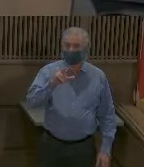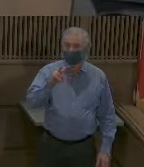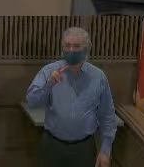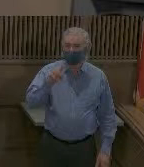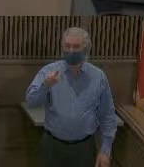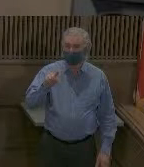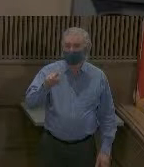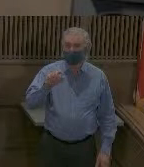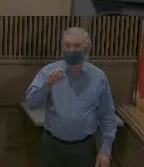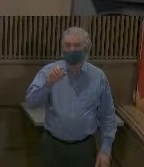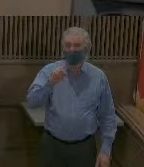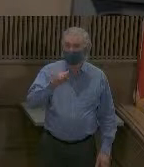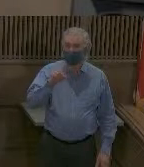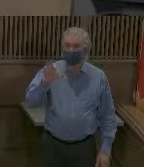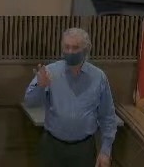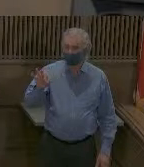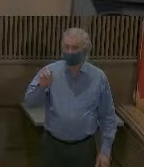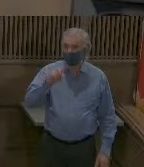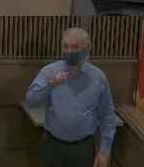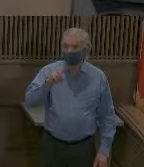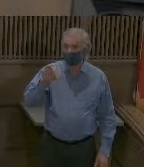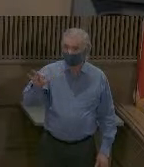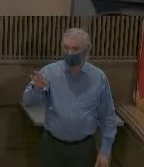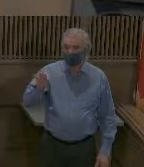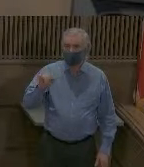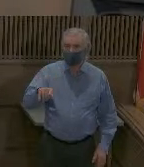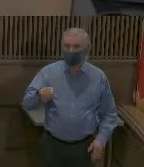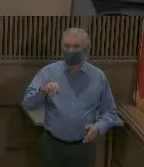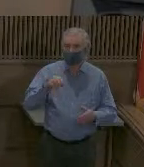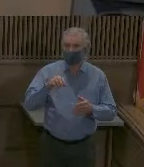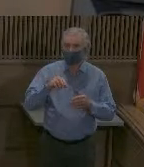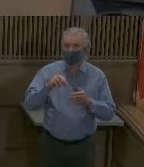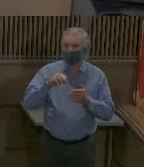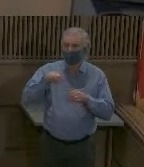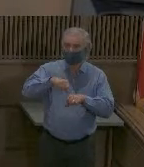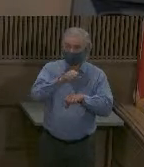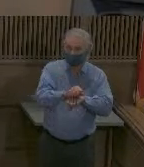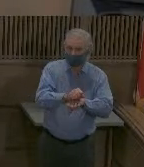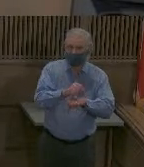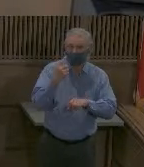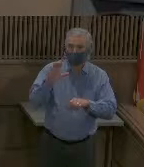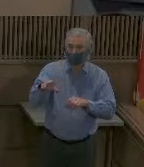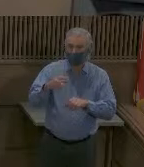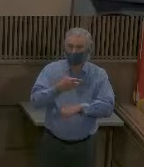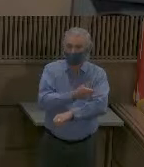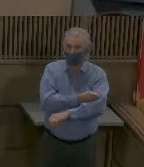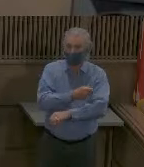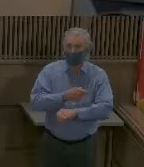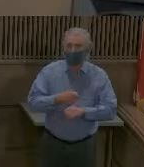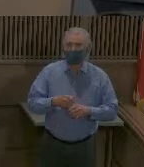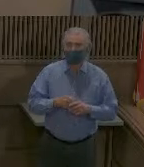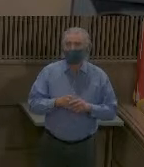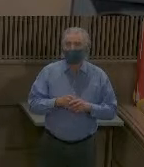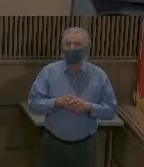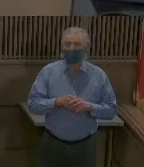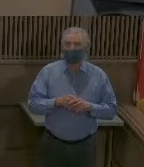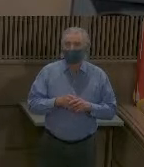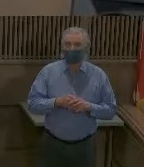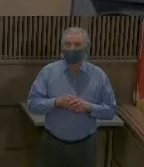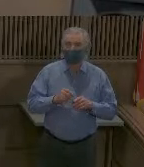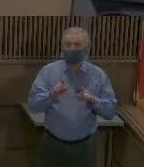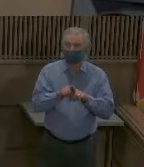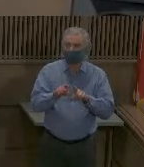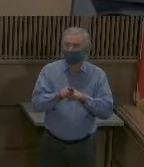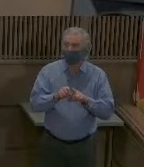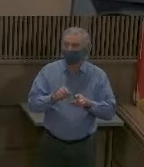register for your vaccine. It can be anywhere in Americus, Albany, or Sylvester. There are